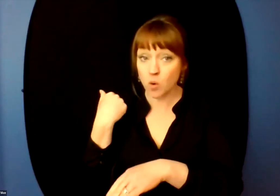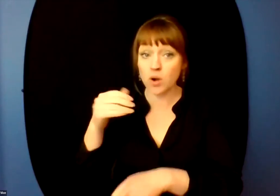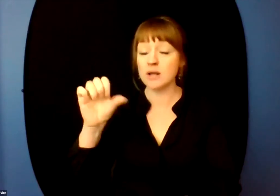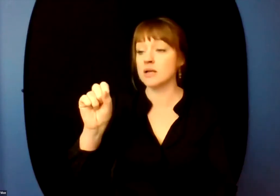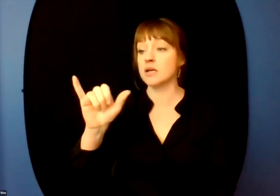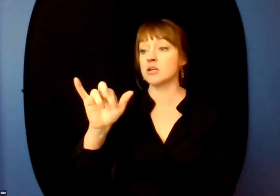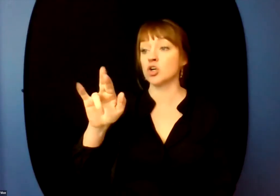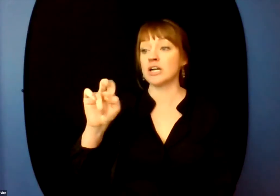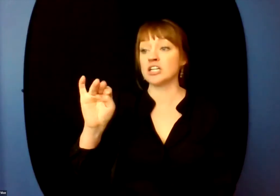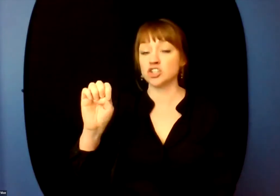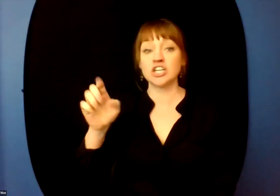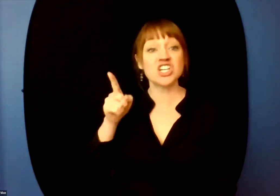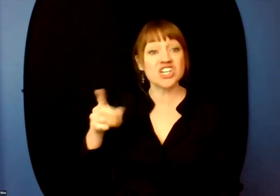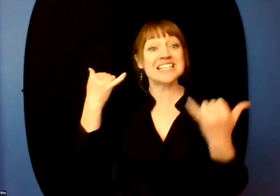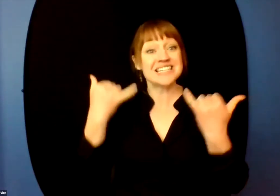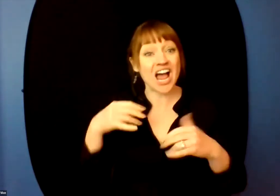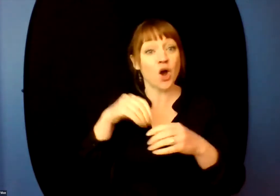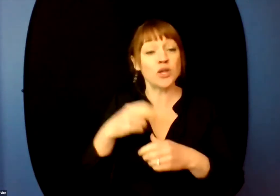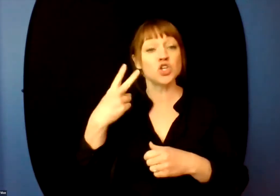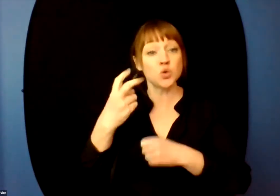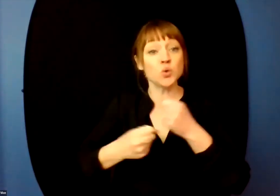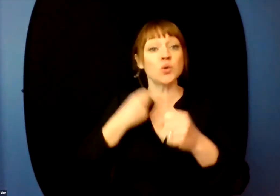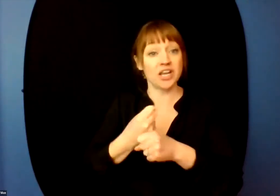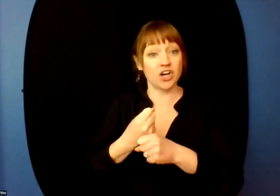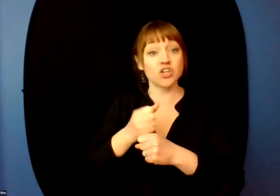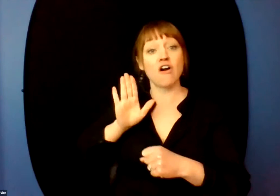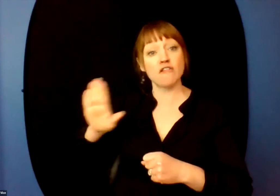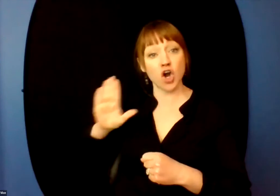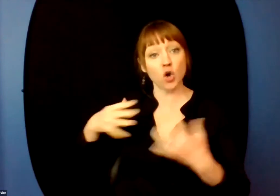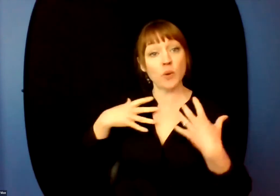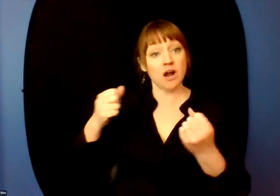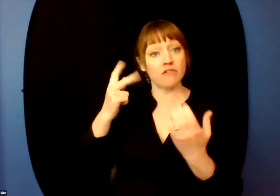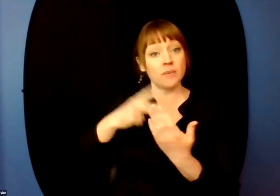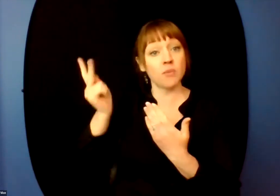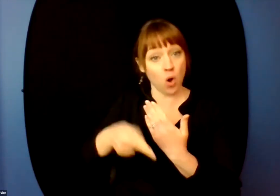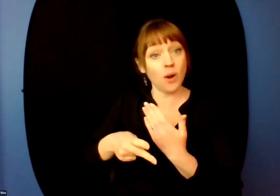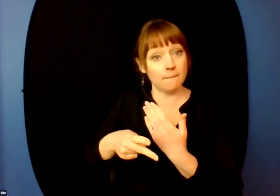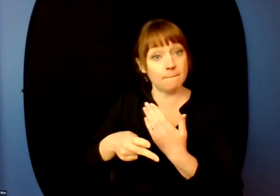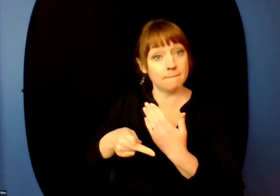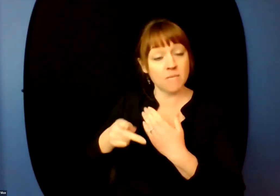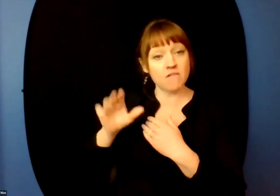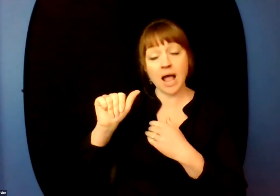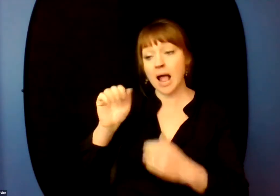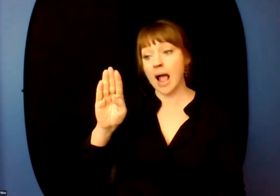into her abstinence-based recovery program that she was able to choose to get